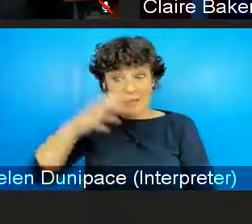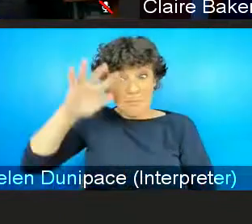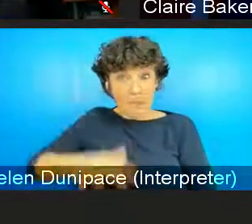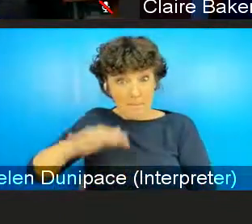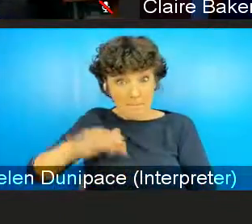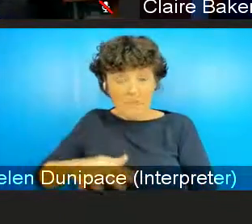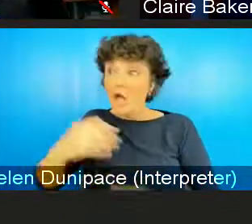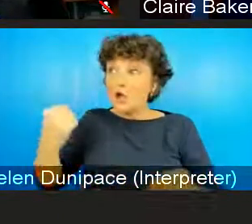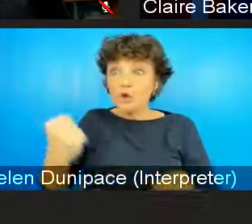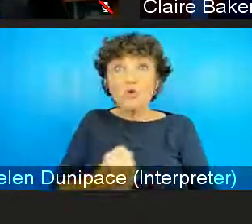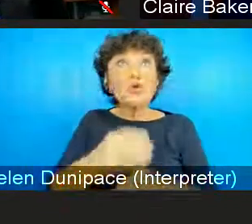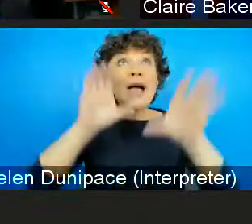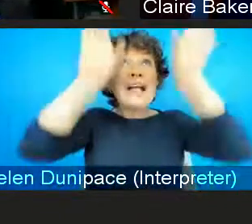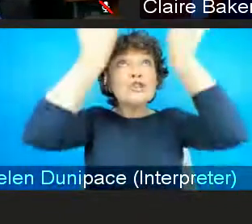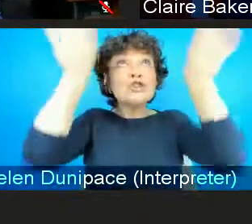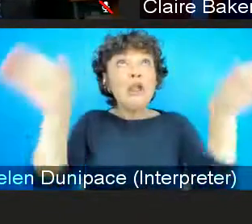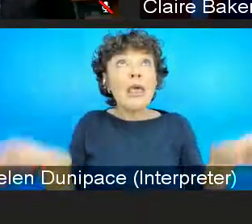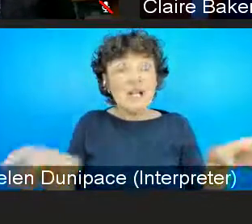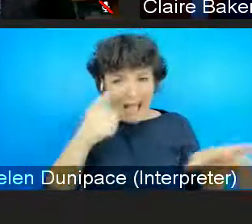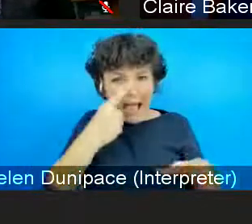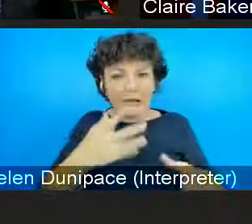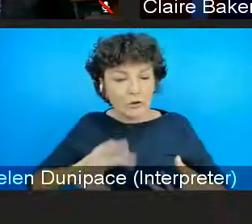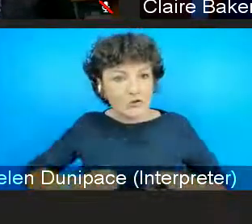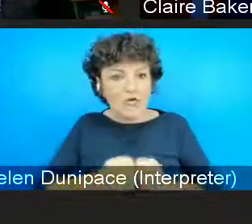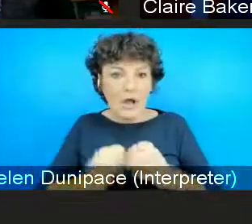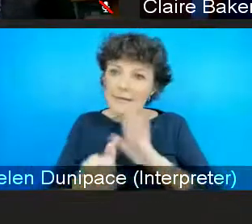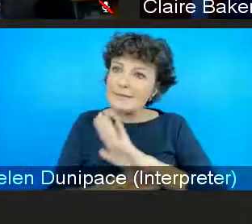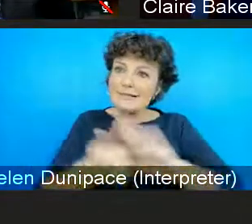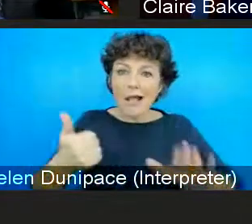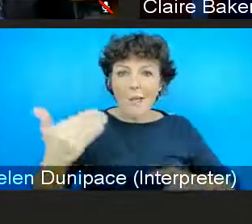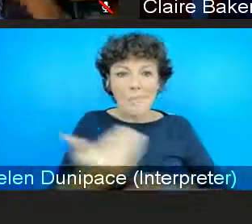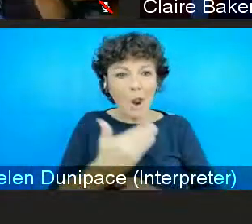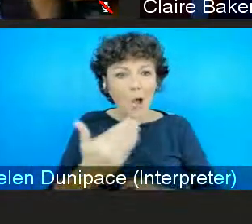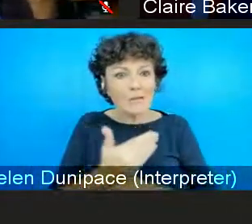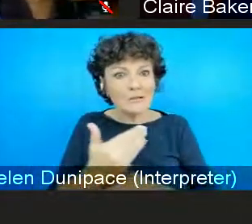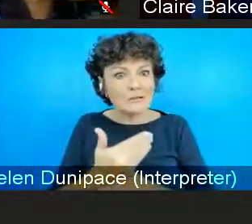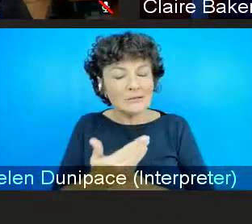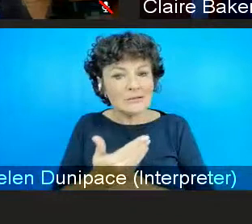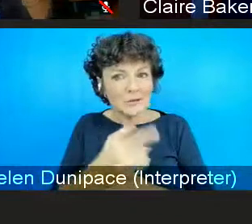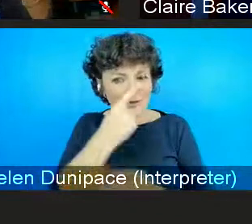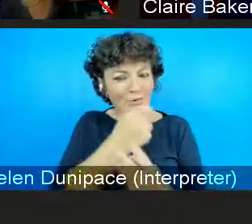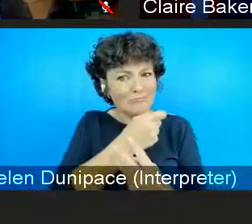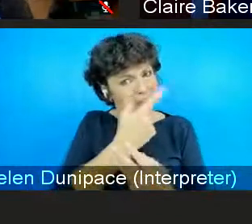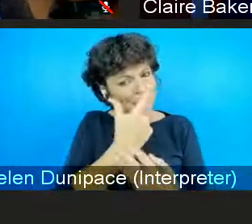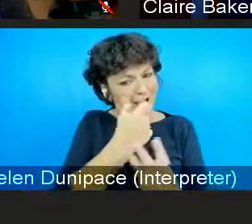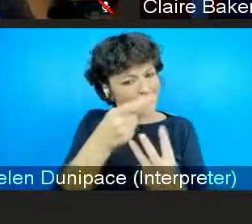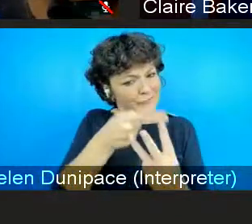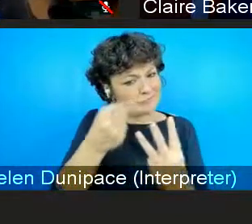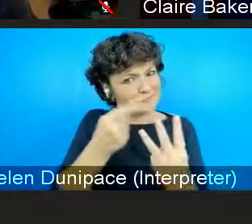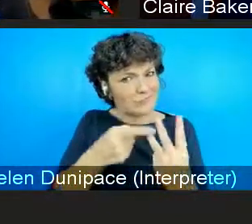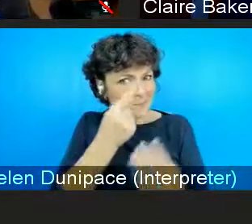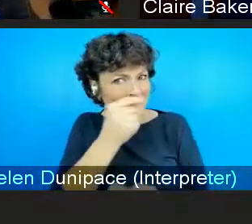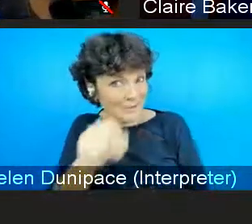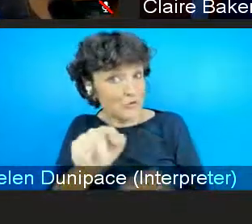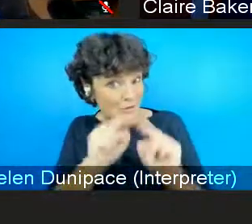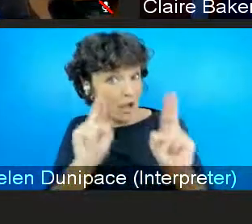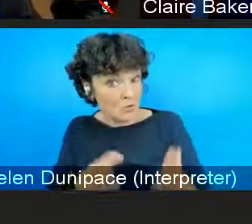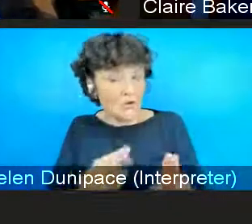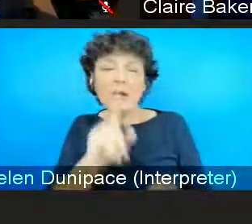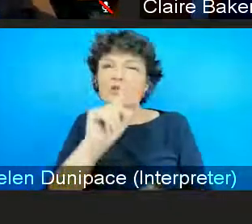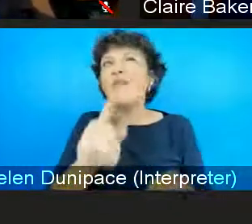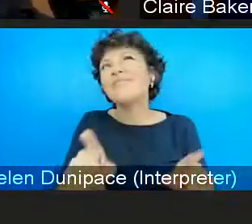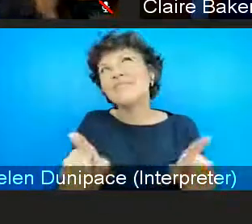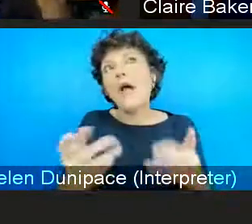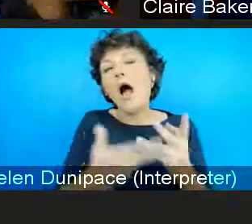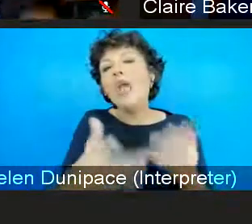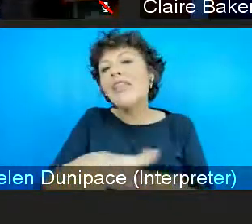can create more skilled employment, given the kind of, you know, the deeper changes that will be needed to housing. And then the other area I would actually pick